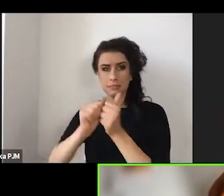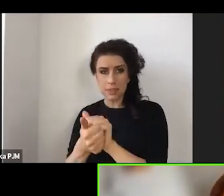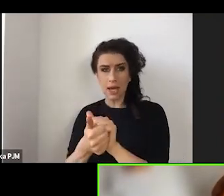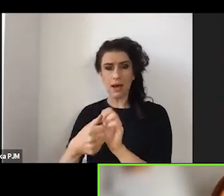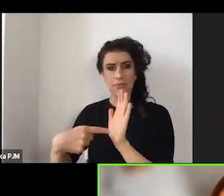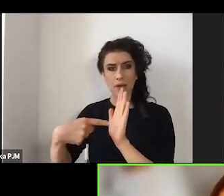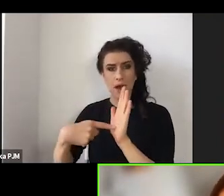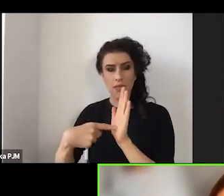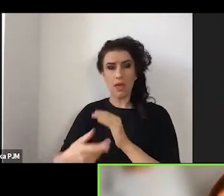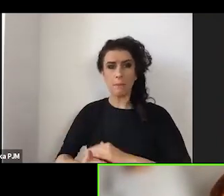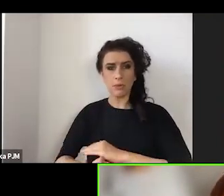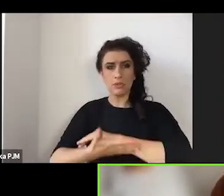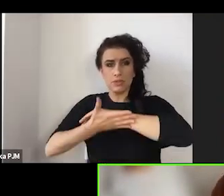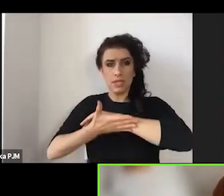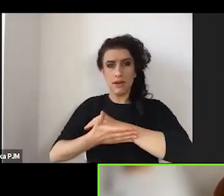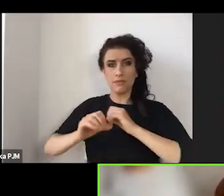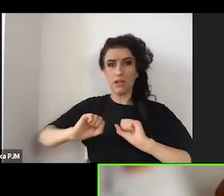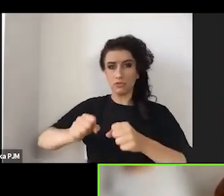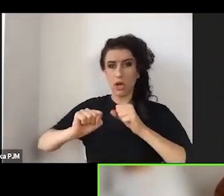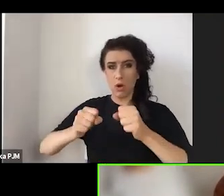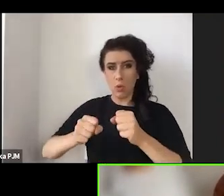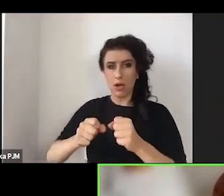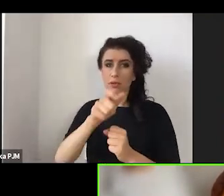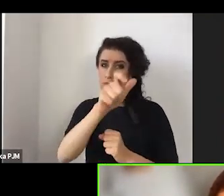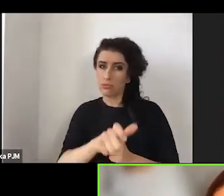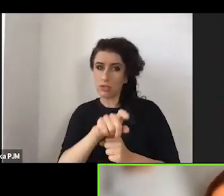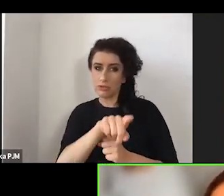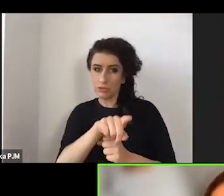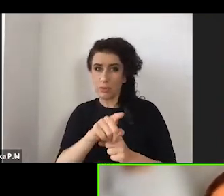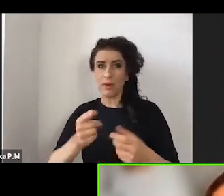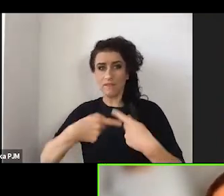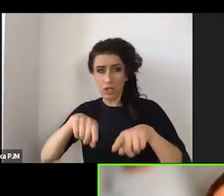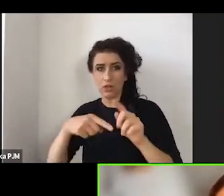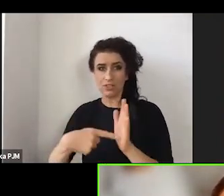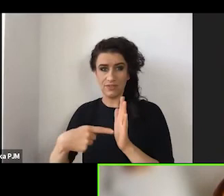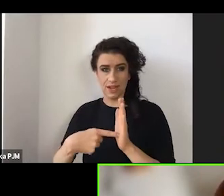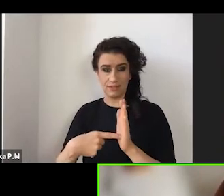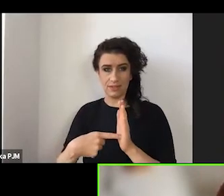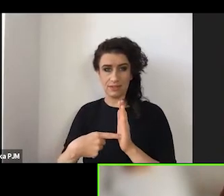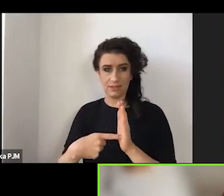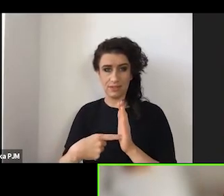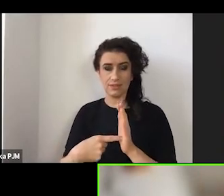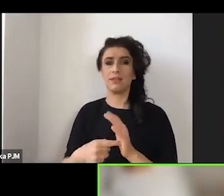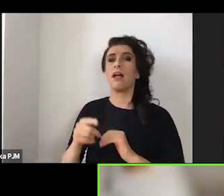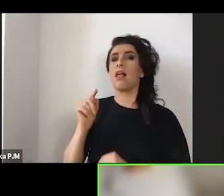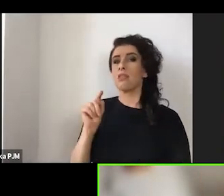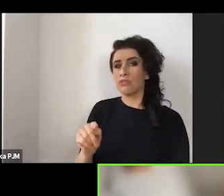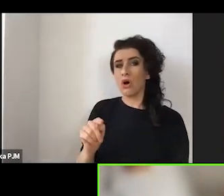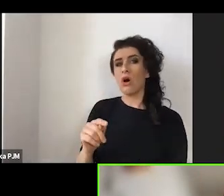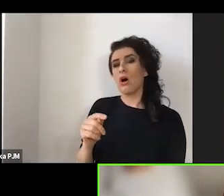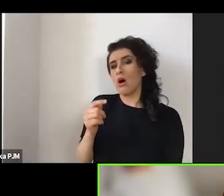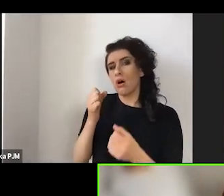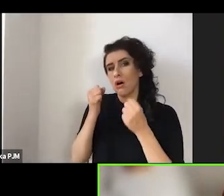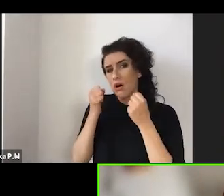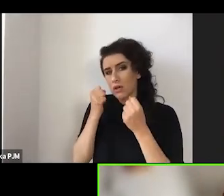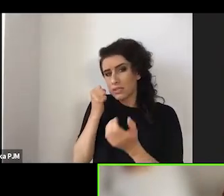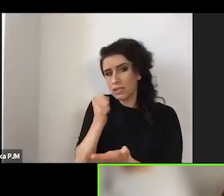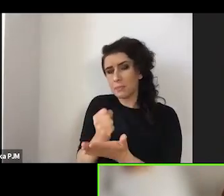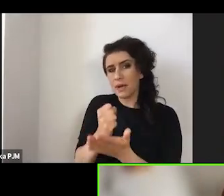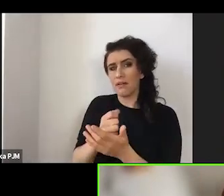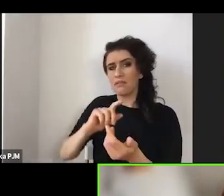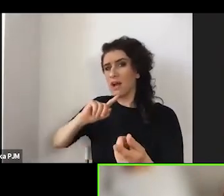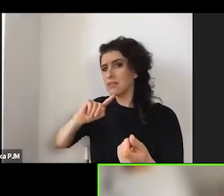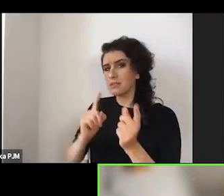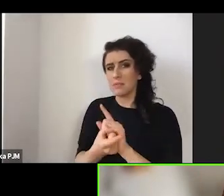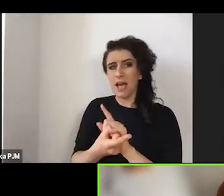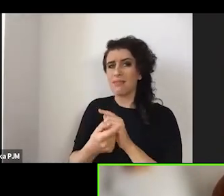proper input, you need like 10 years, 8 years minimum. So I would say you have this baseline before you